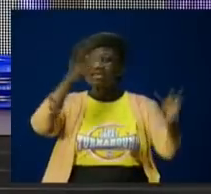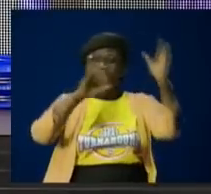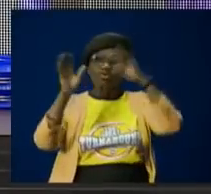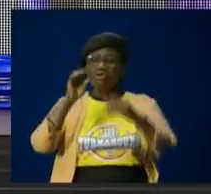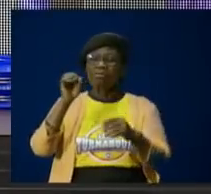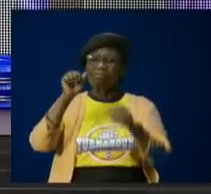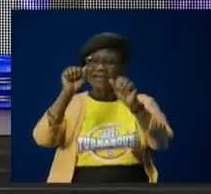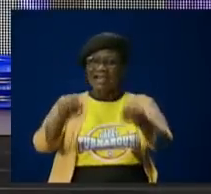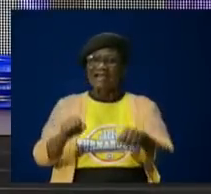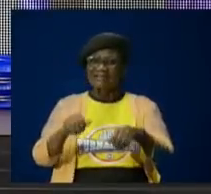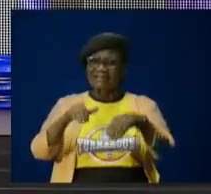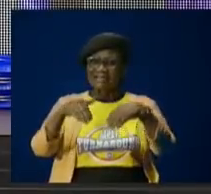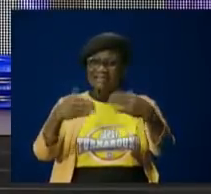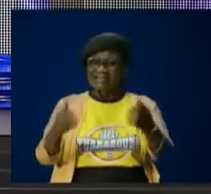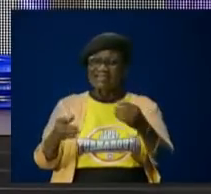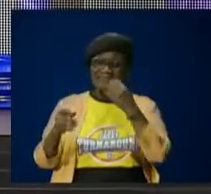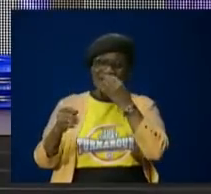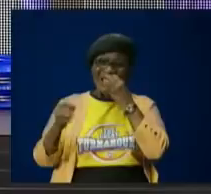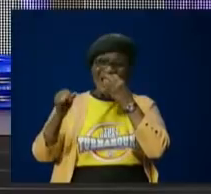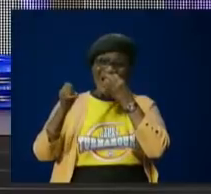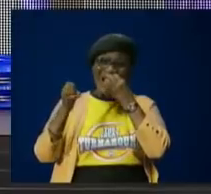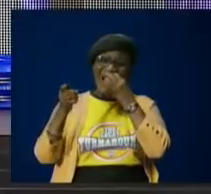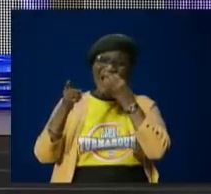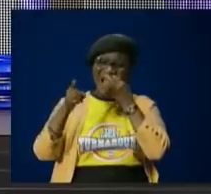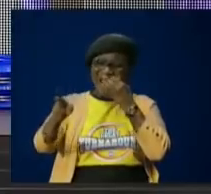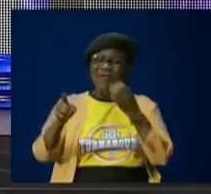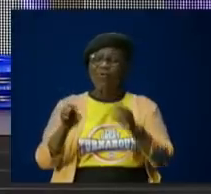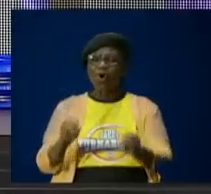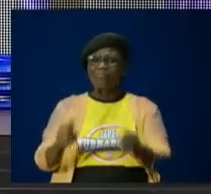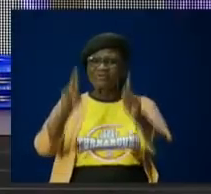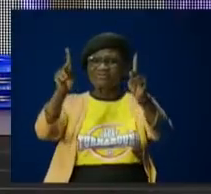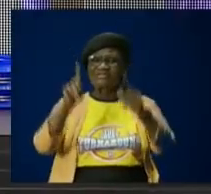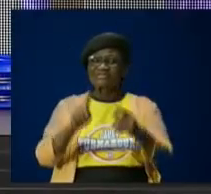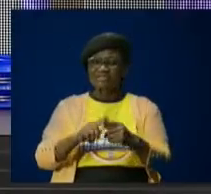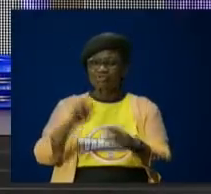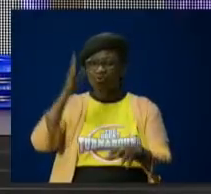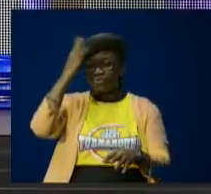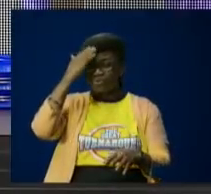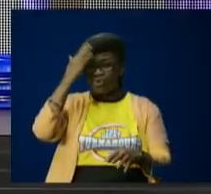can give you an opportunity to discover